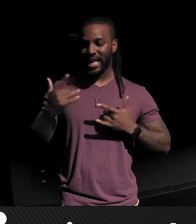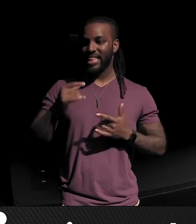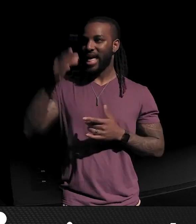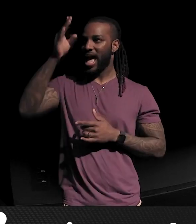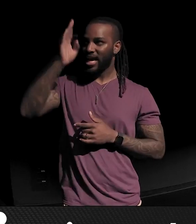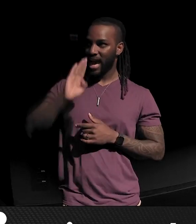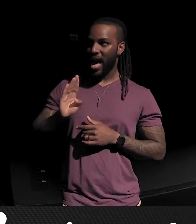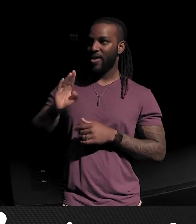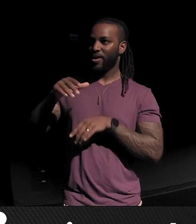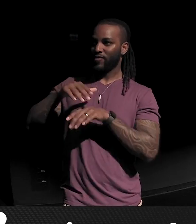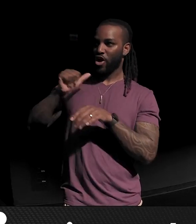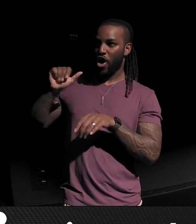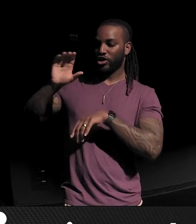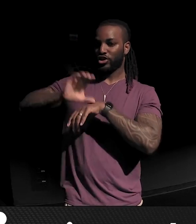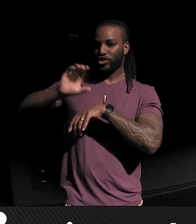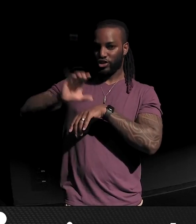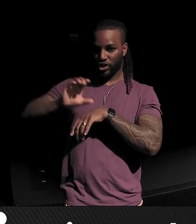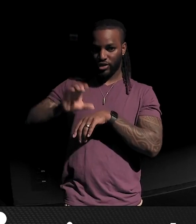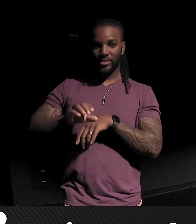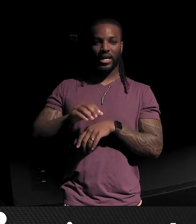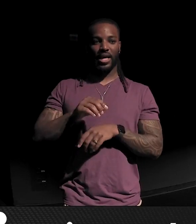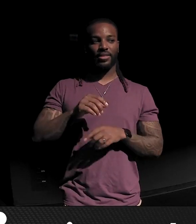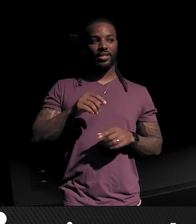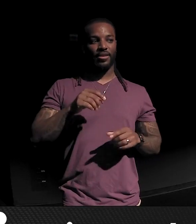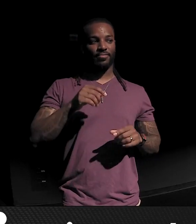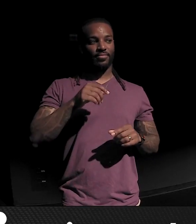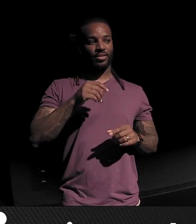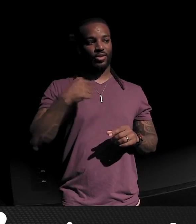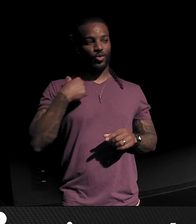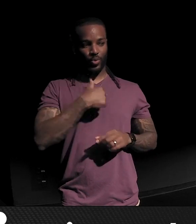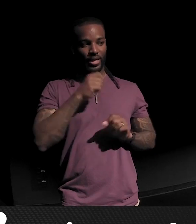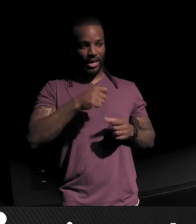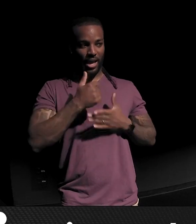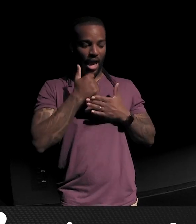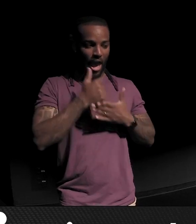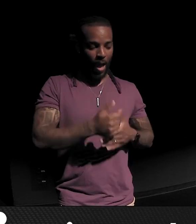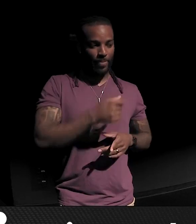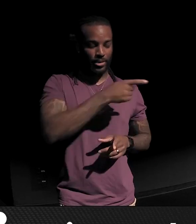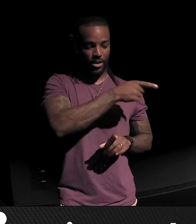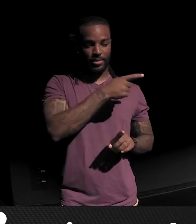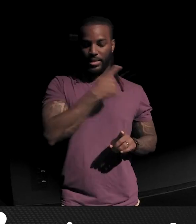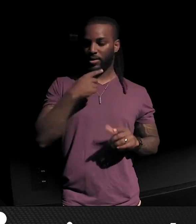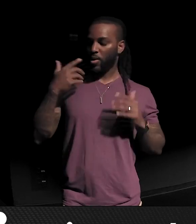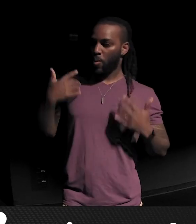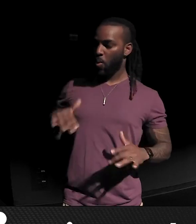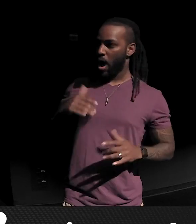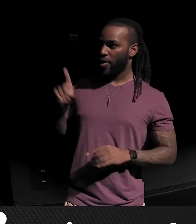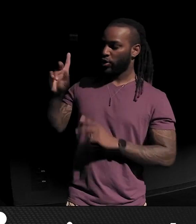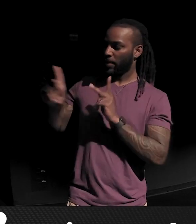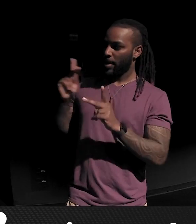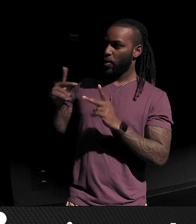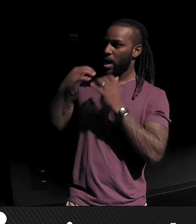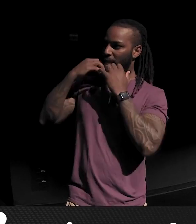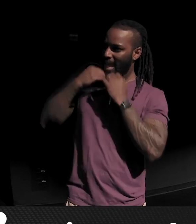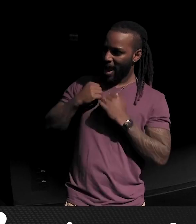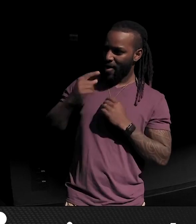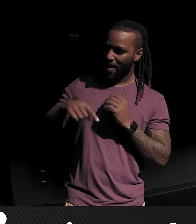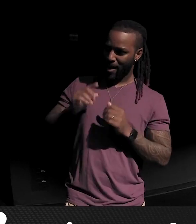church that they can put their finger on a globe on the other side and said, those people cared about